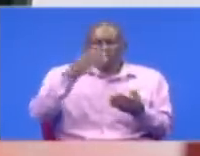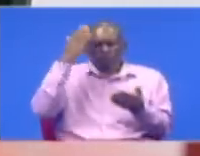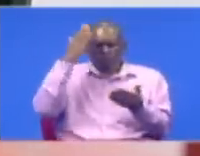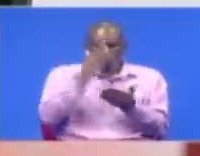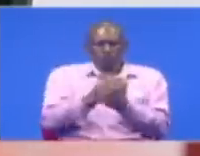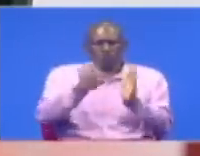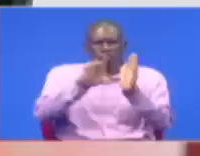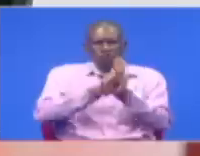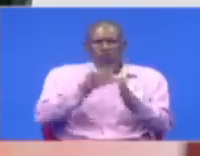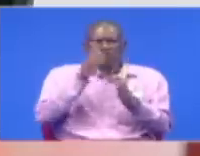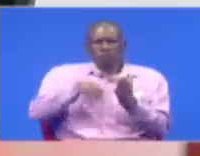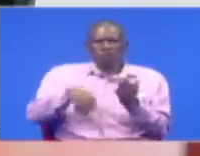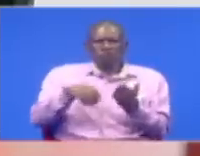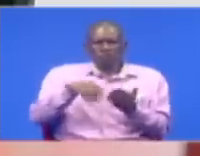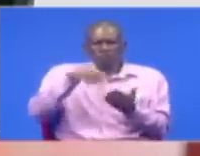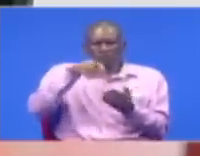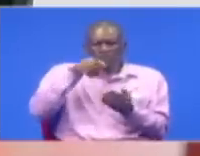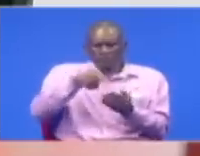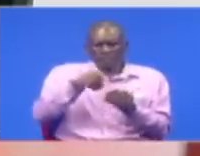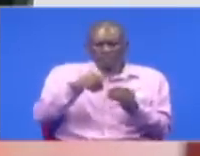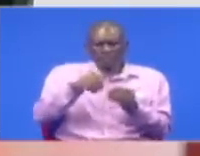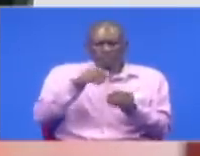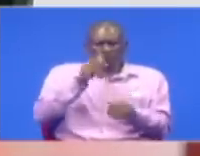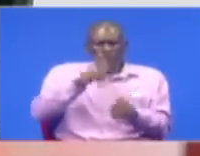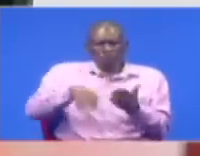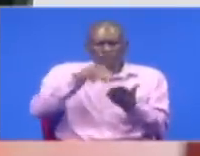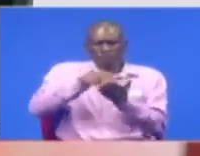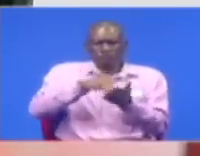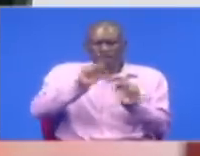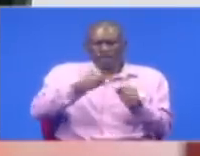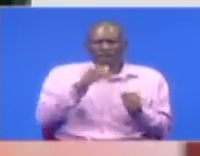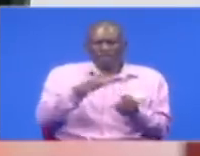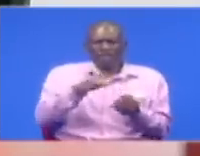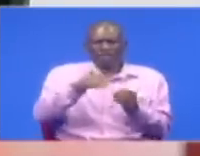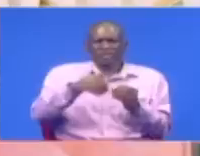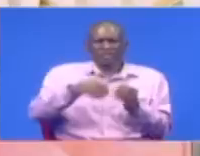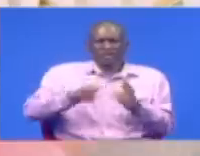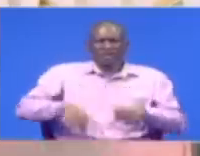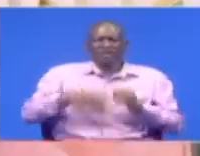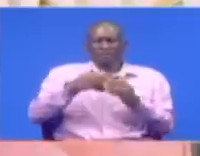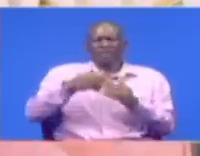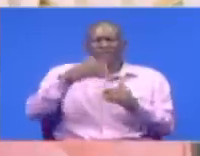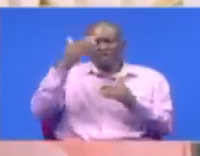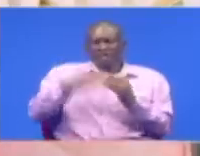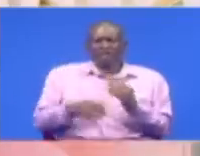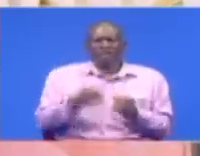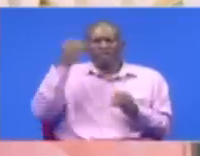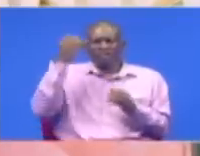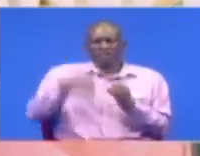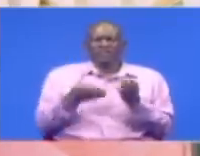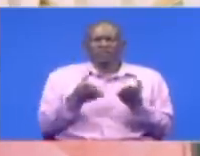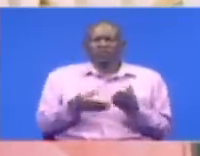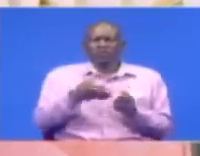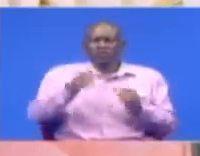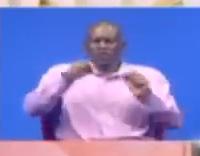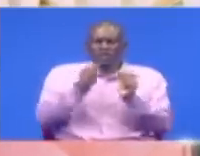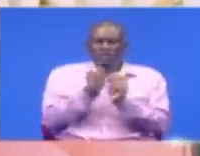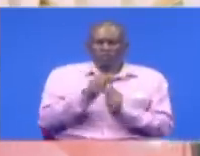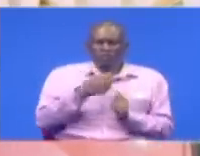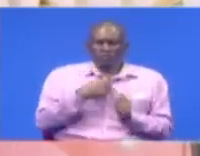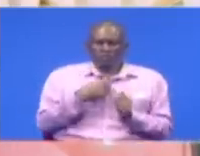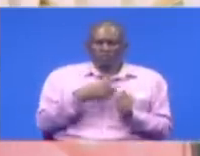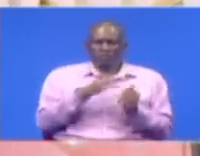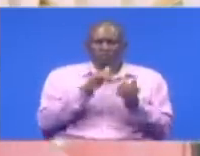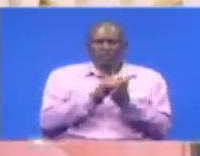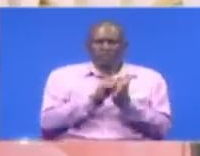what instances could that life be taken? Okay. Yes. Finally, you agree with me